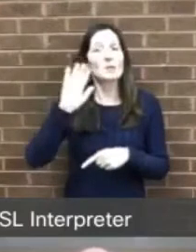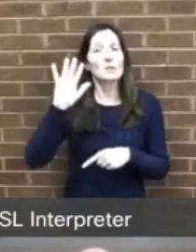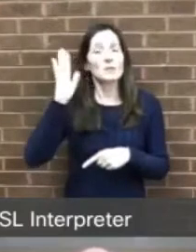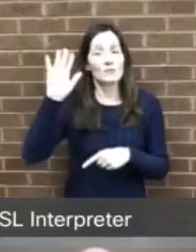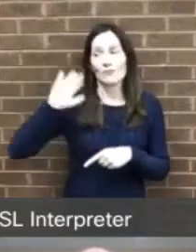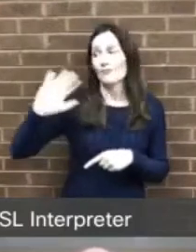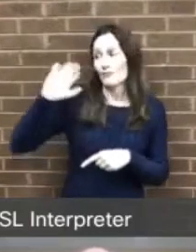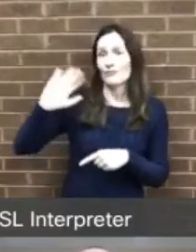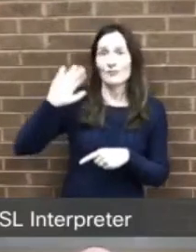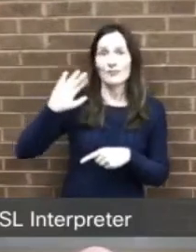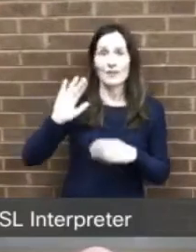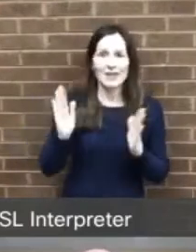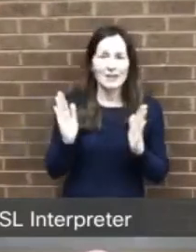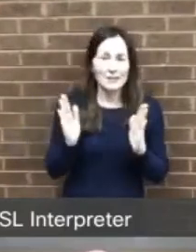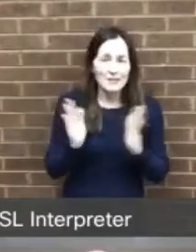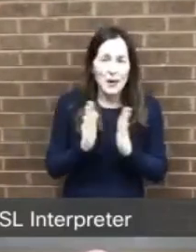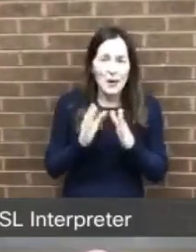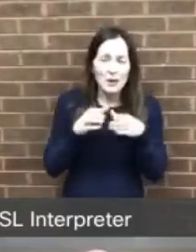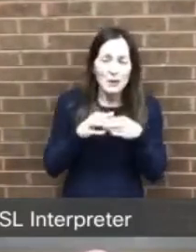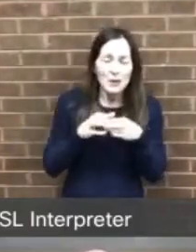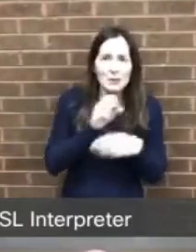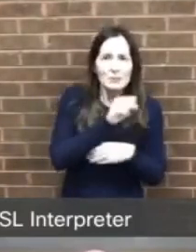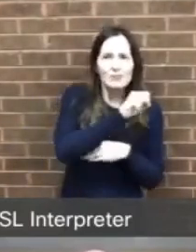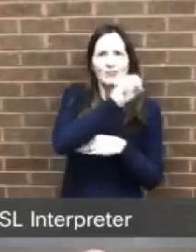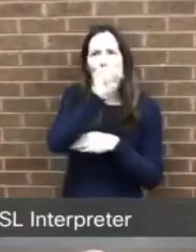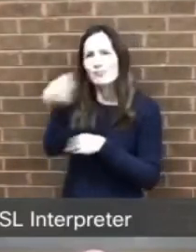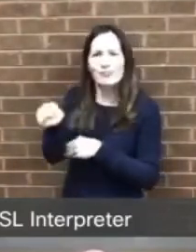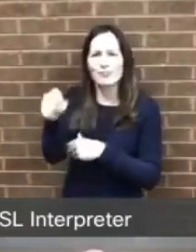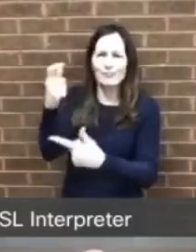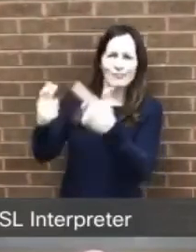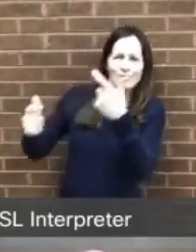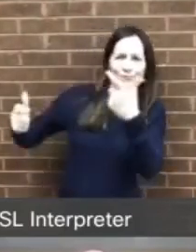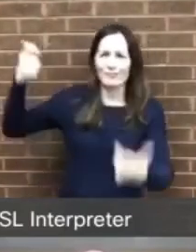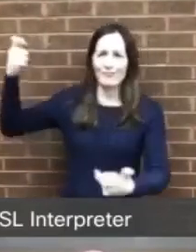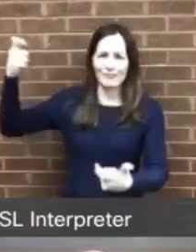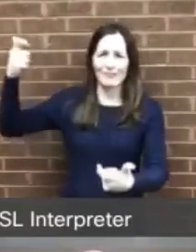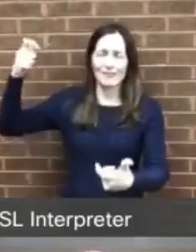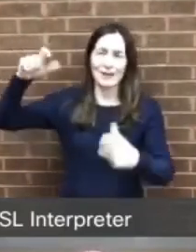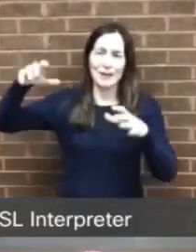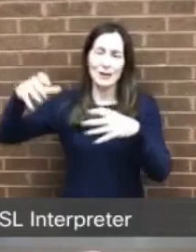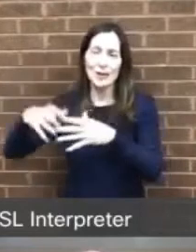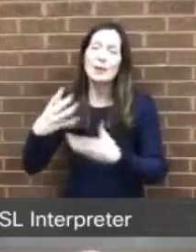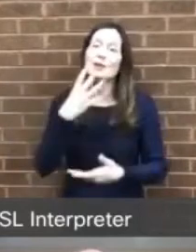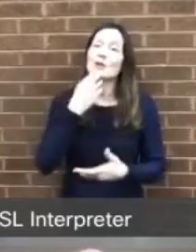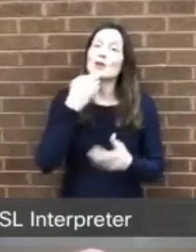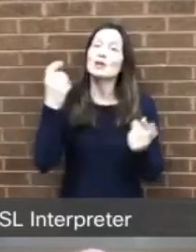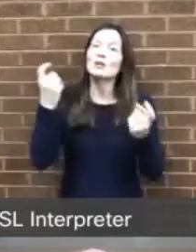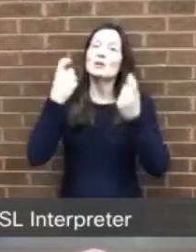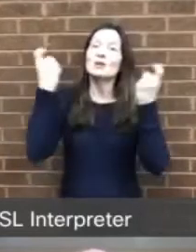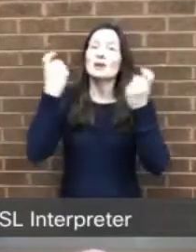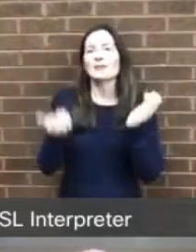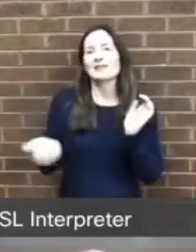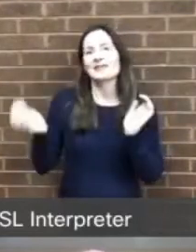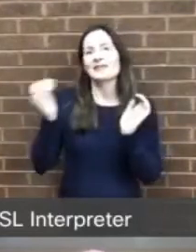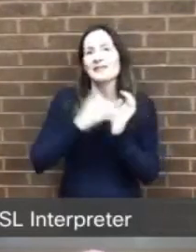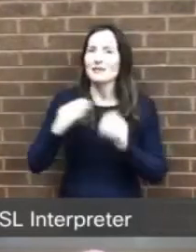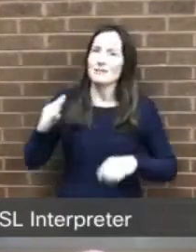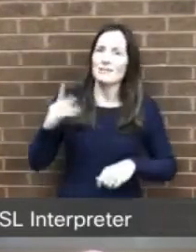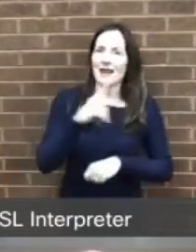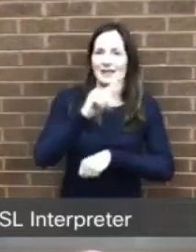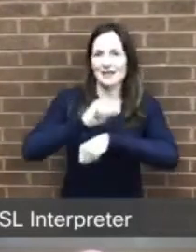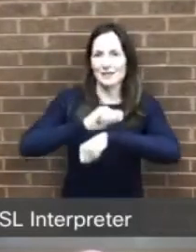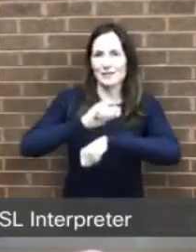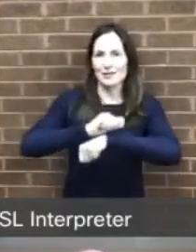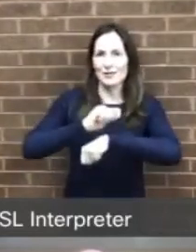The small defeated the mighty. Jewish worship returned to the temple. In a sense, things were restored to their